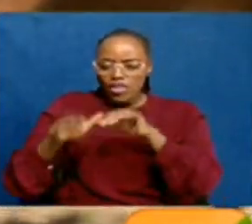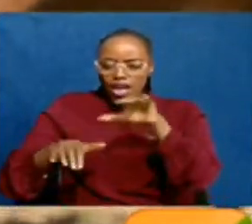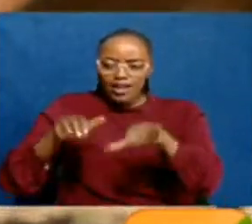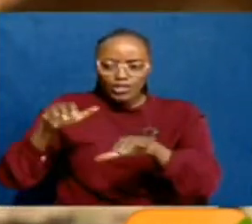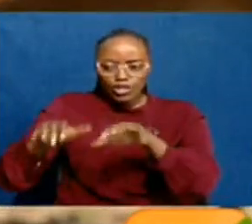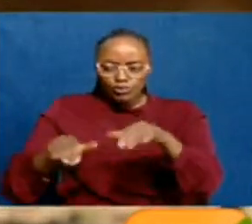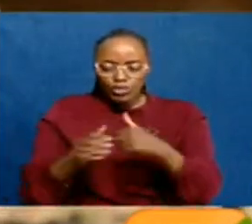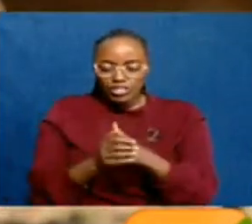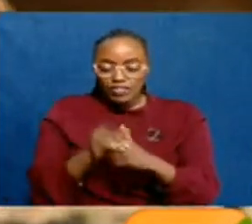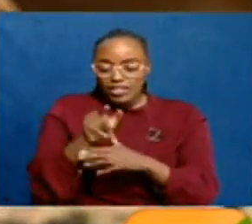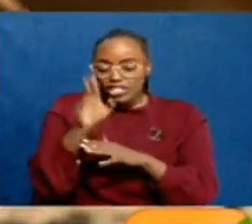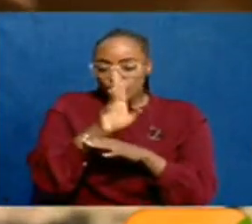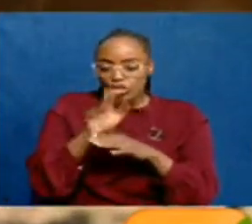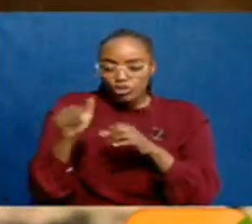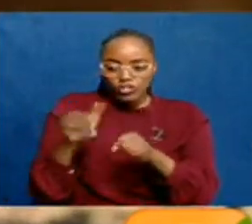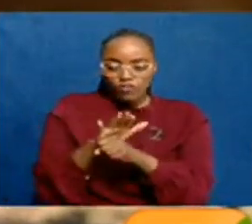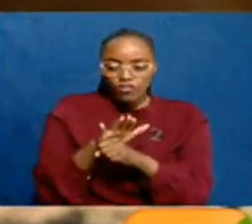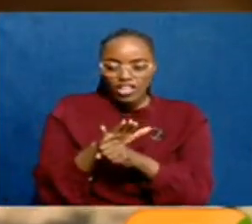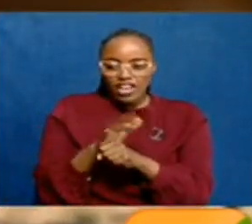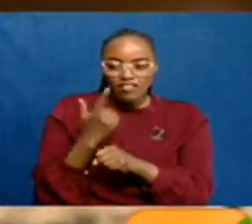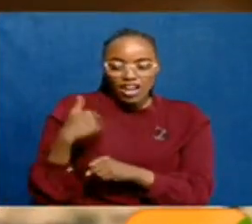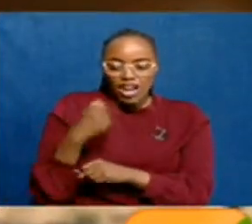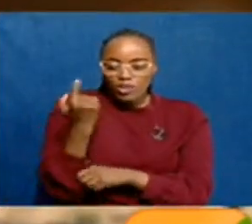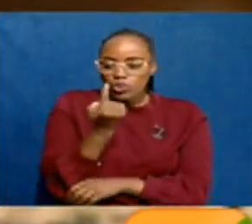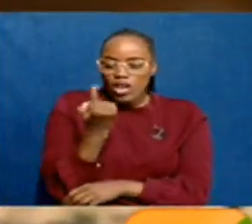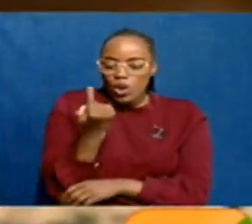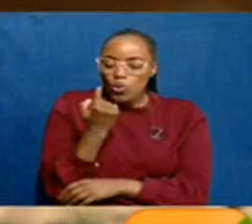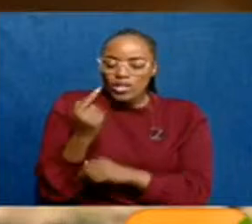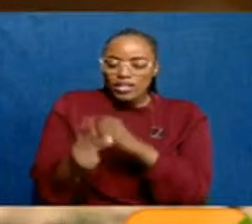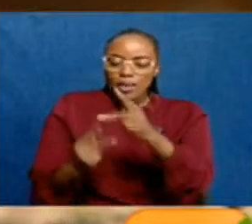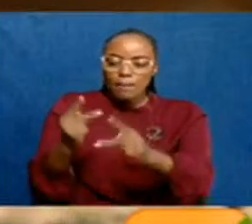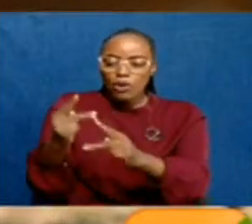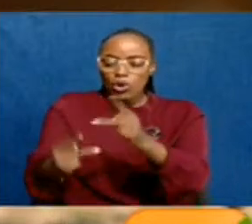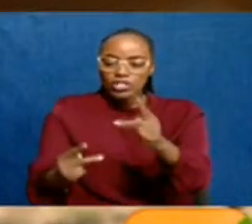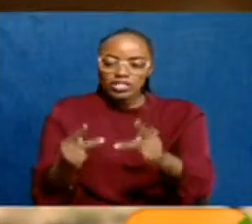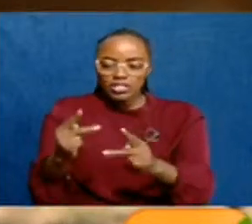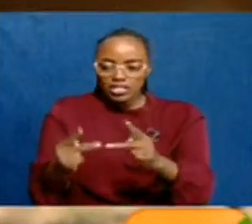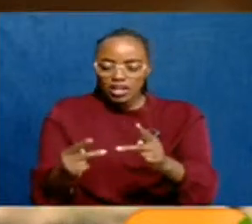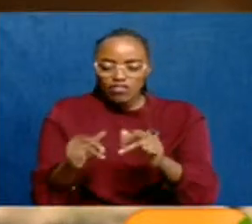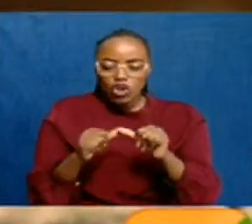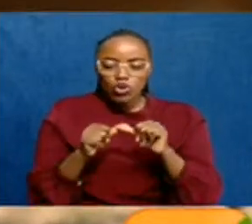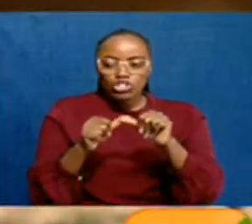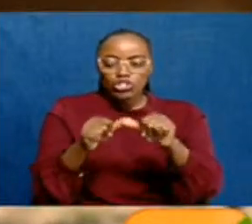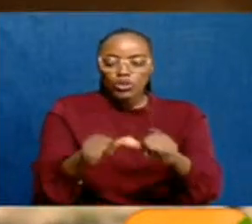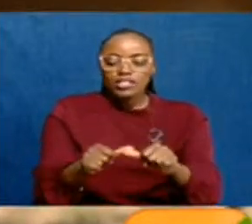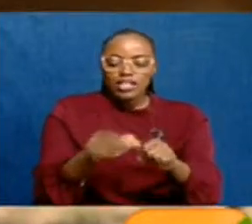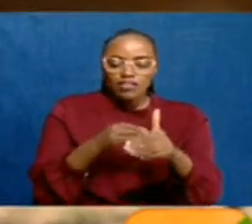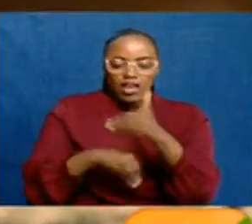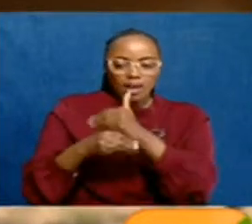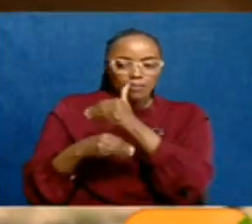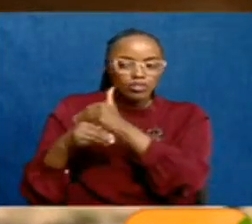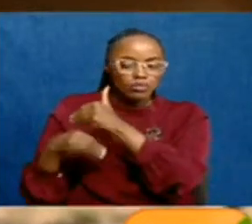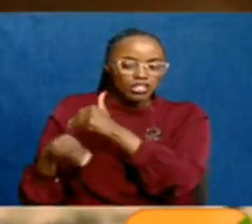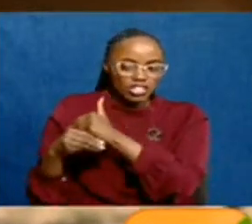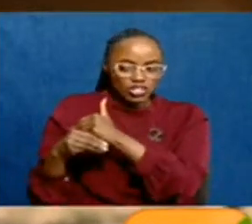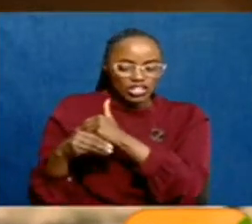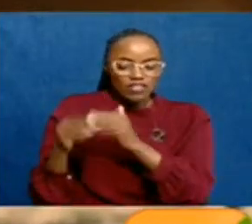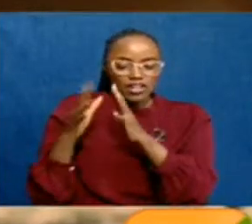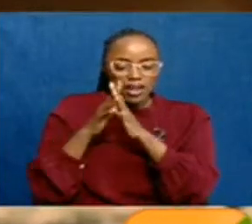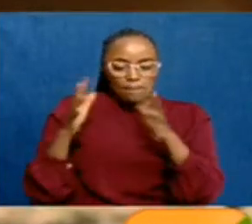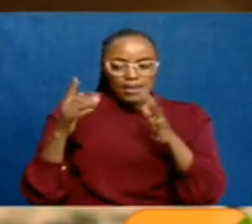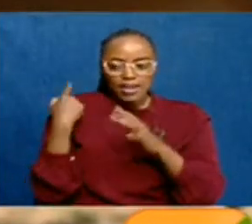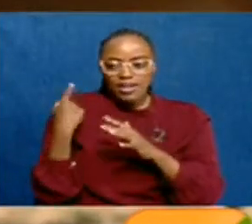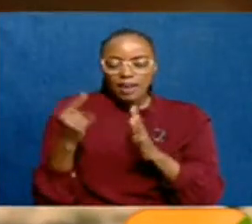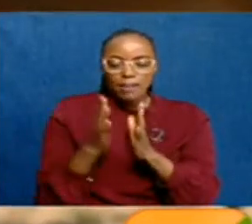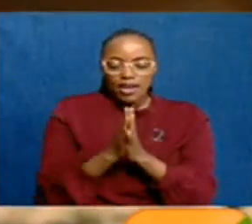breeds, they have stabilized. We are just now in the process of continuous multiplication in large numbers